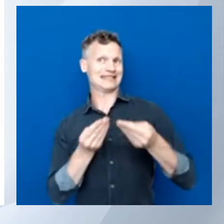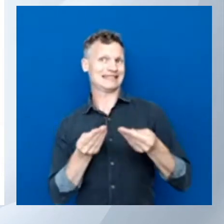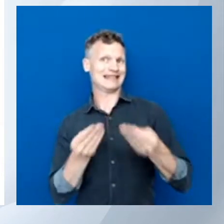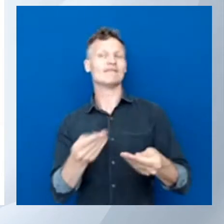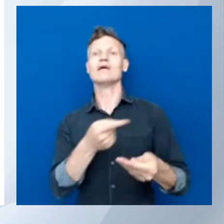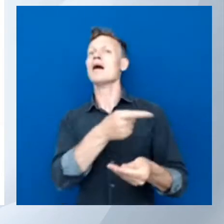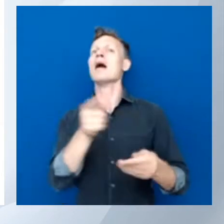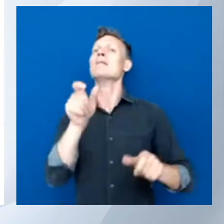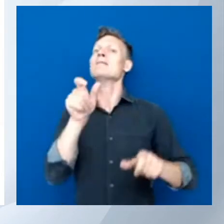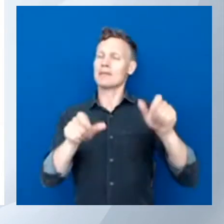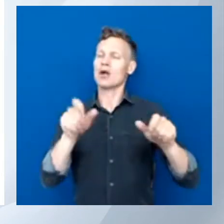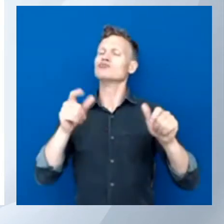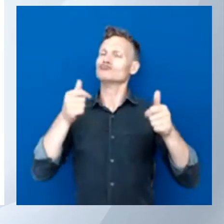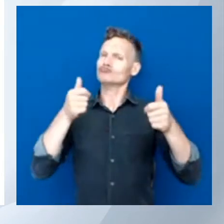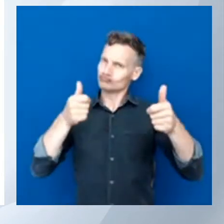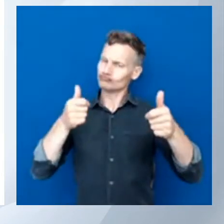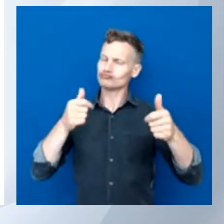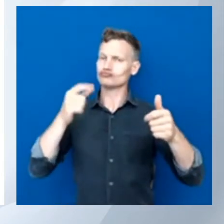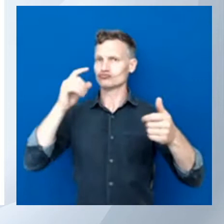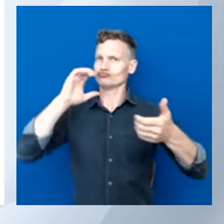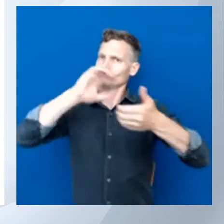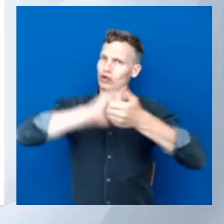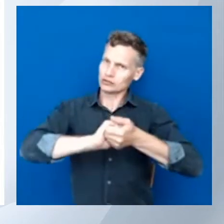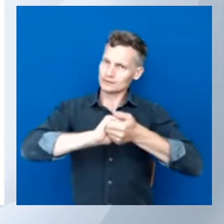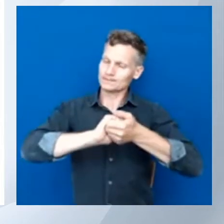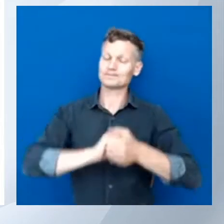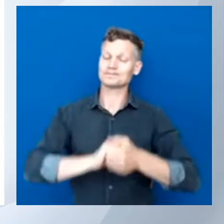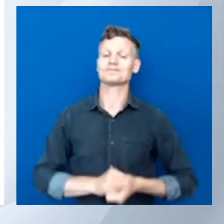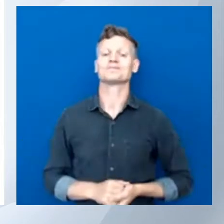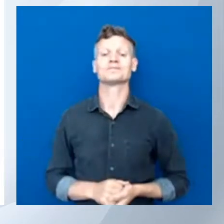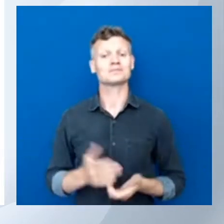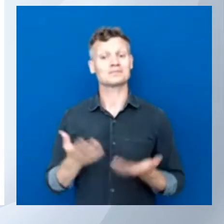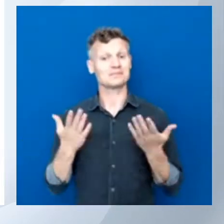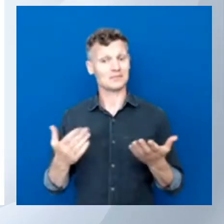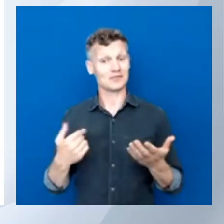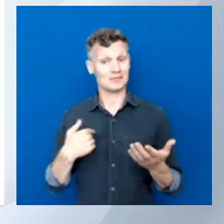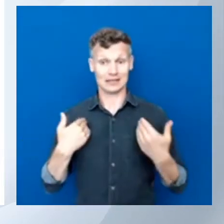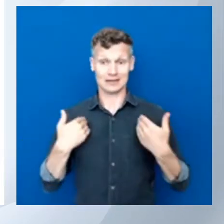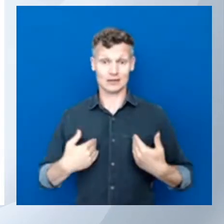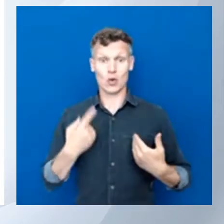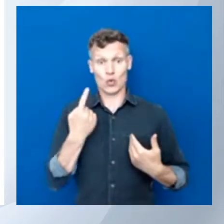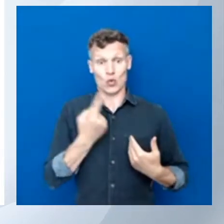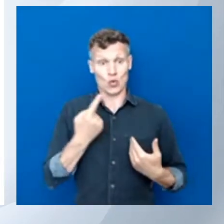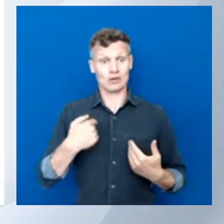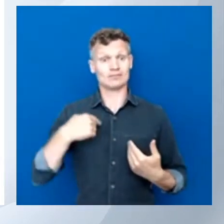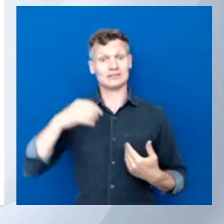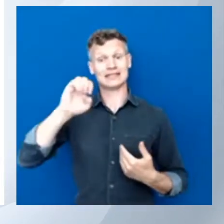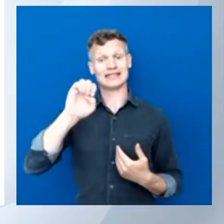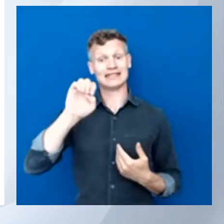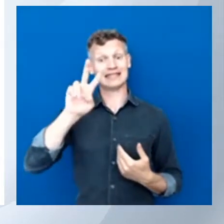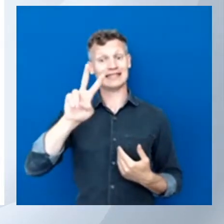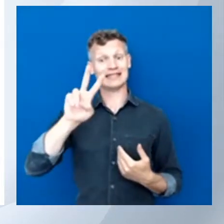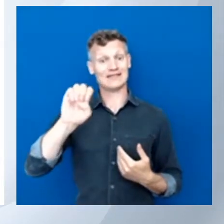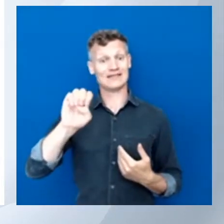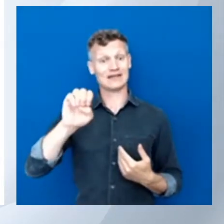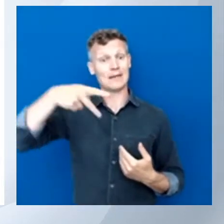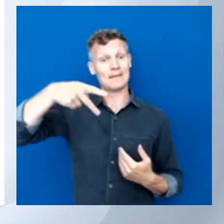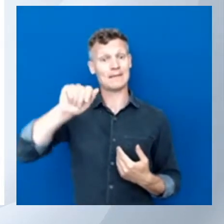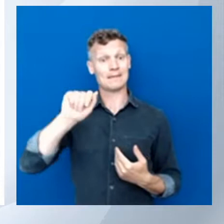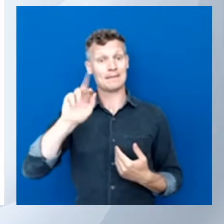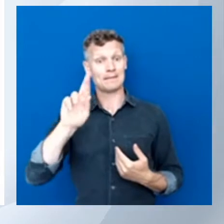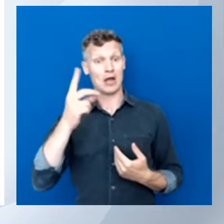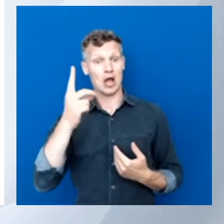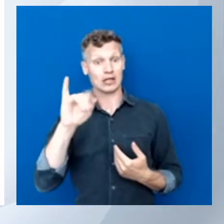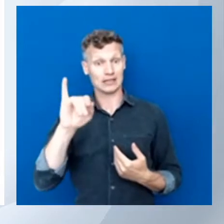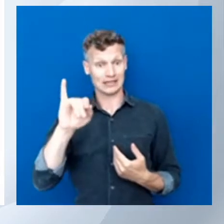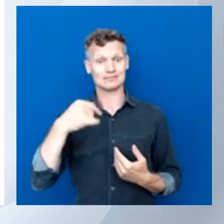introduction about myself. So I am Eva Pardi, Microsoft AI MVP, and in full time I'm working as a software developer and